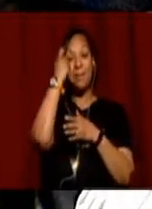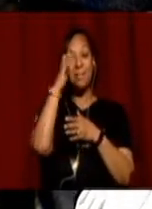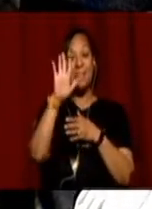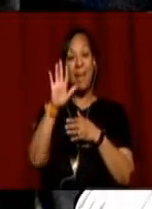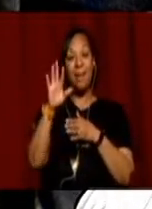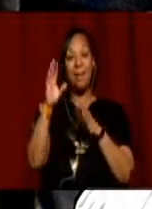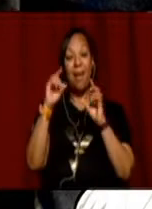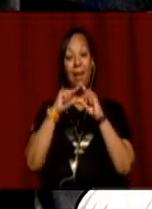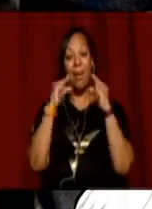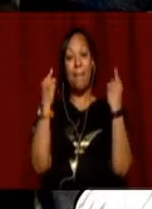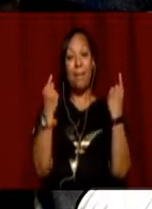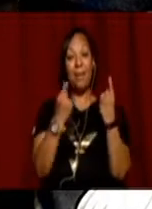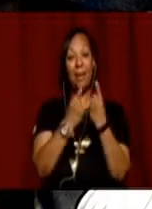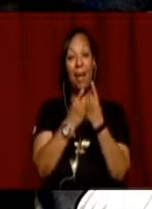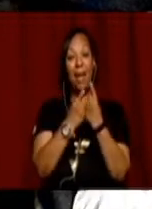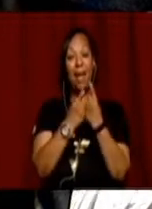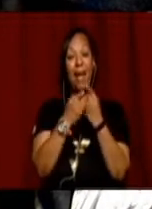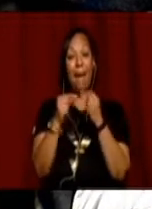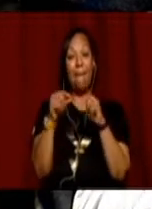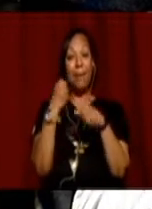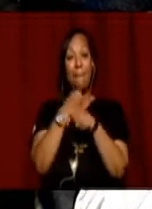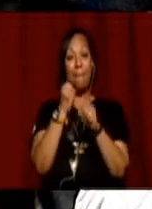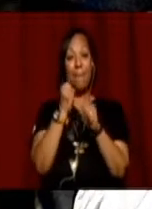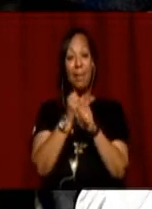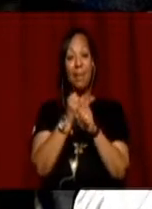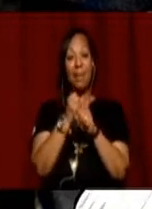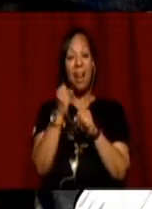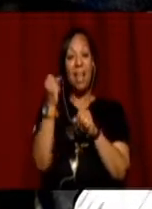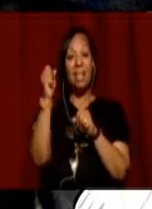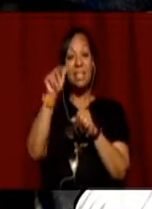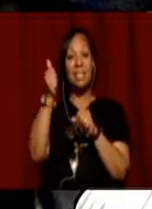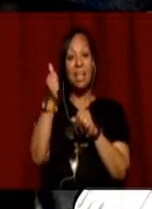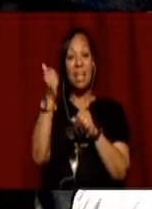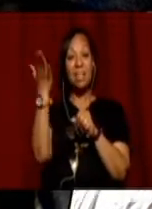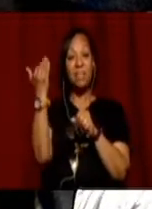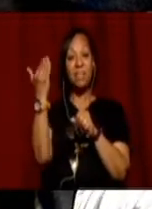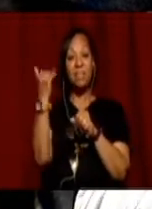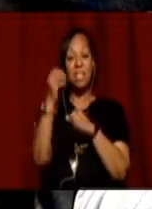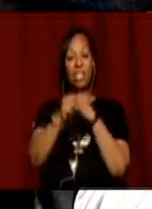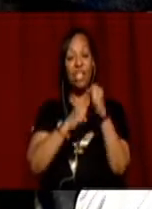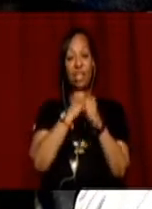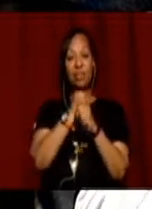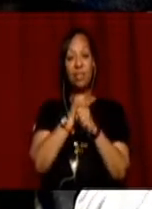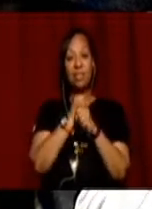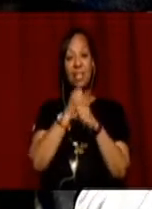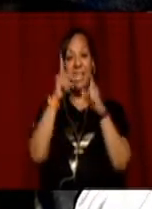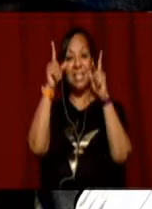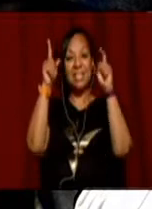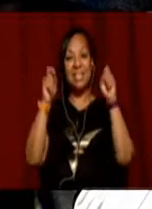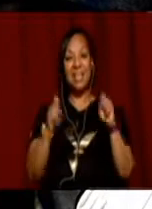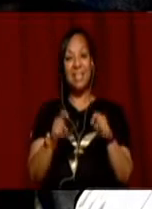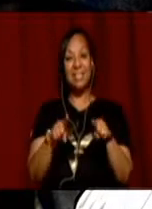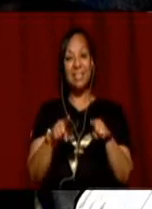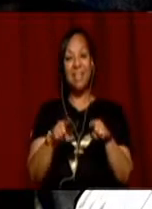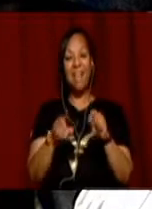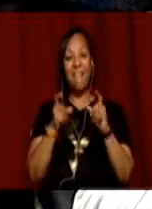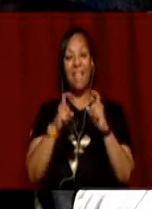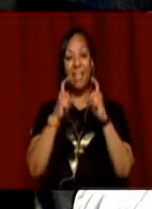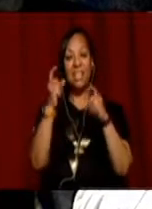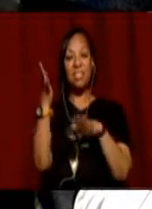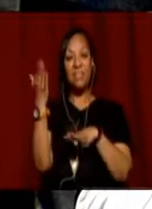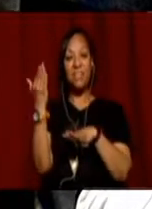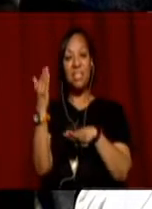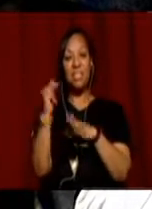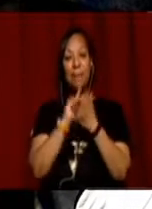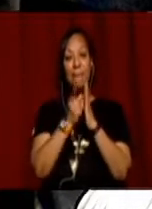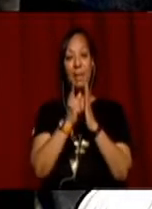company had been producing rapid tests for 10 to 15 years. It's a test that gives results in 15 minutes and